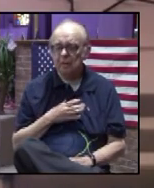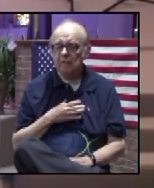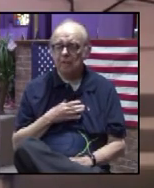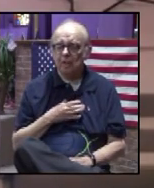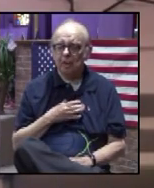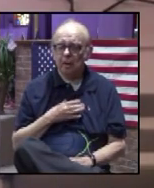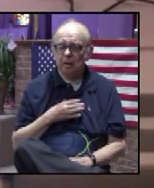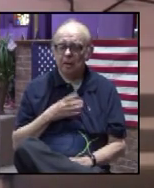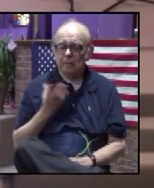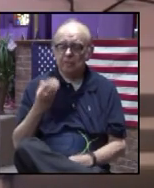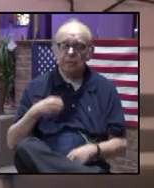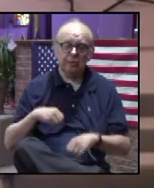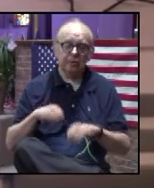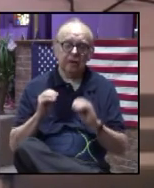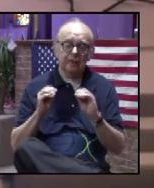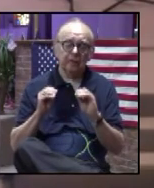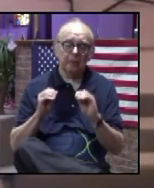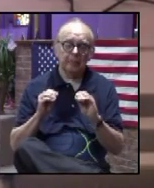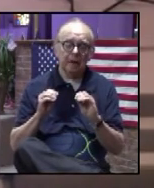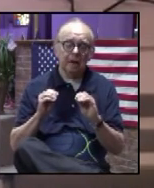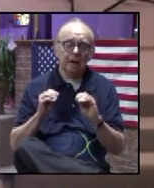And she gave that child up for an adoption.